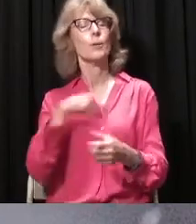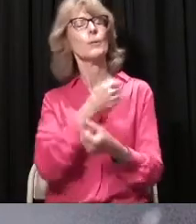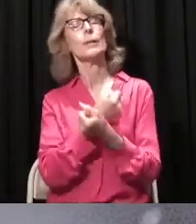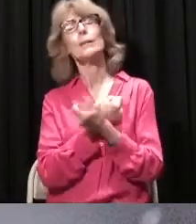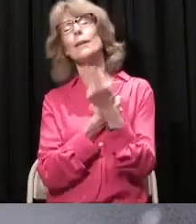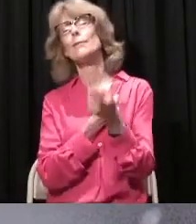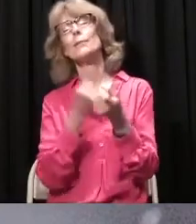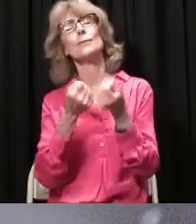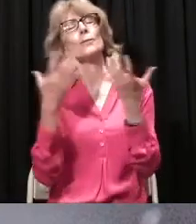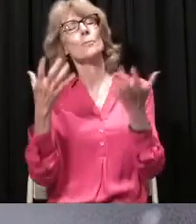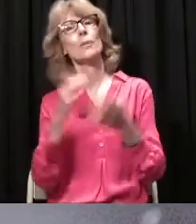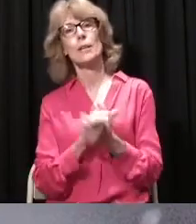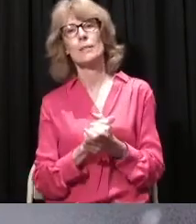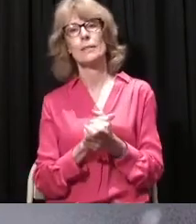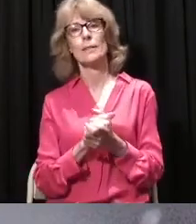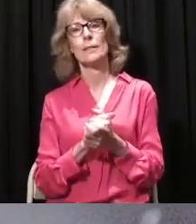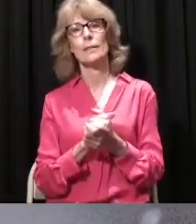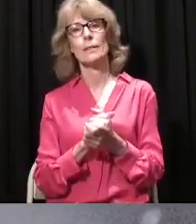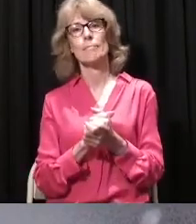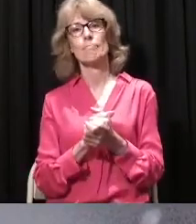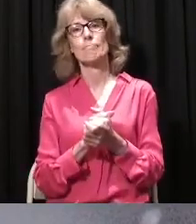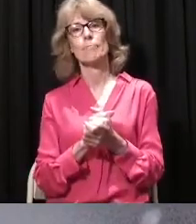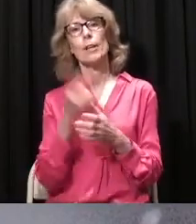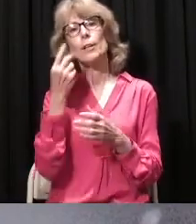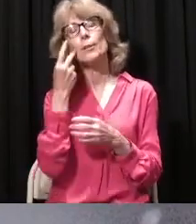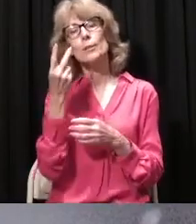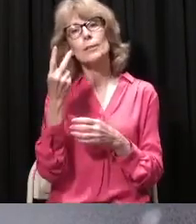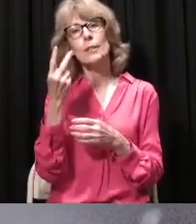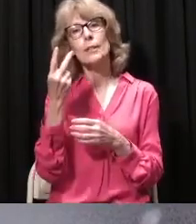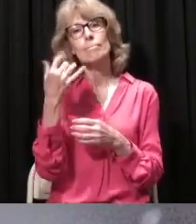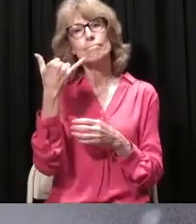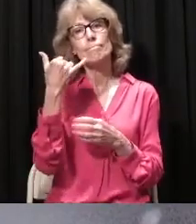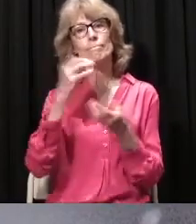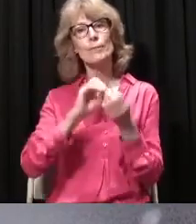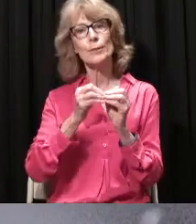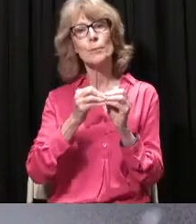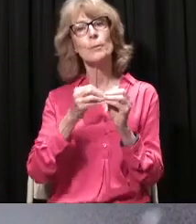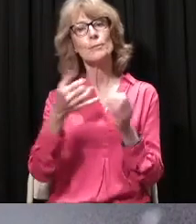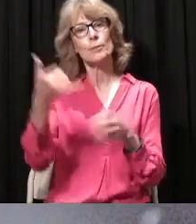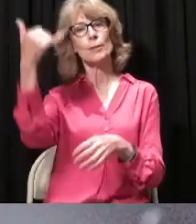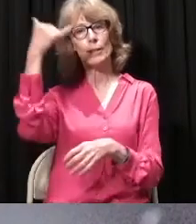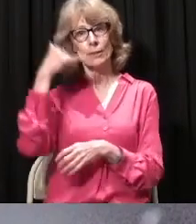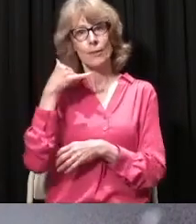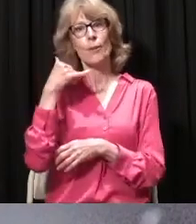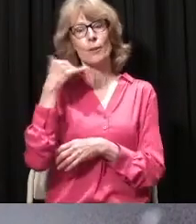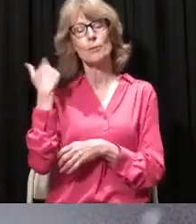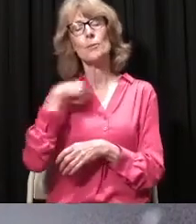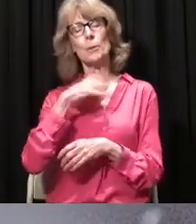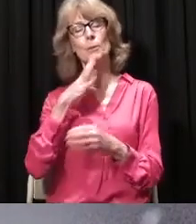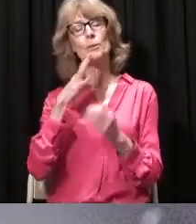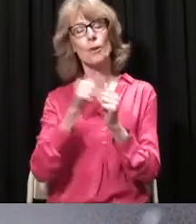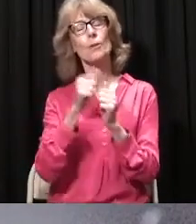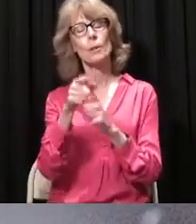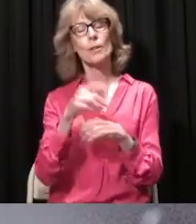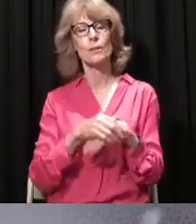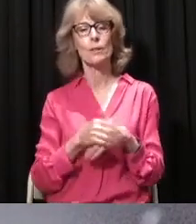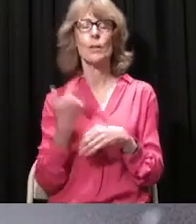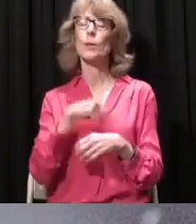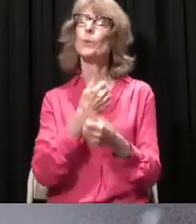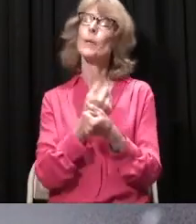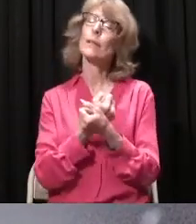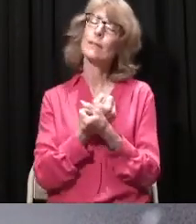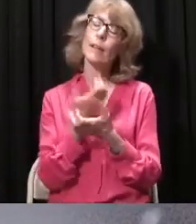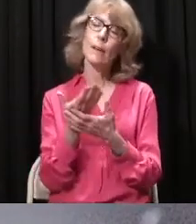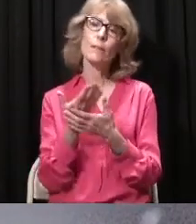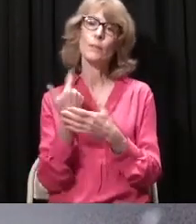number on the screen during the next song, and any of us ministers will be happy to talk to you if you need anything. But please know we love you and we care about